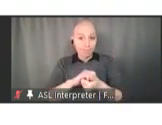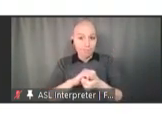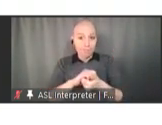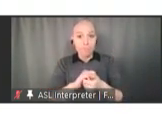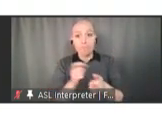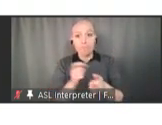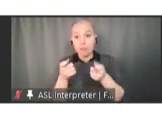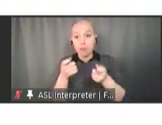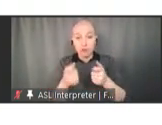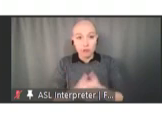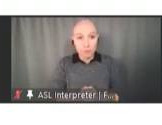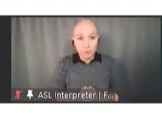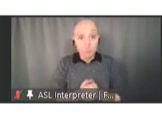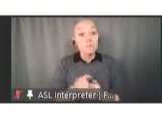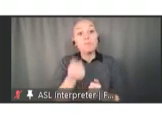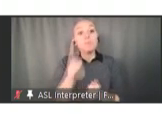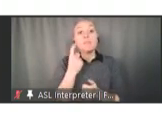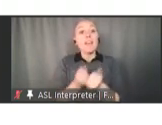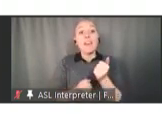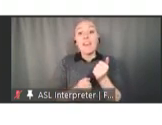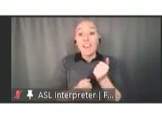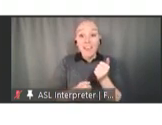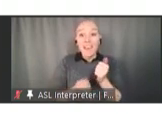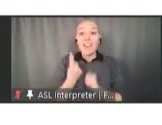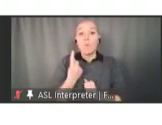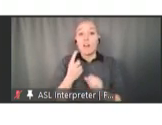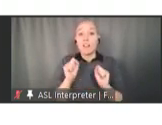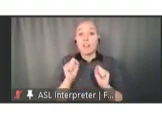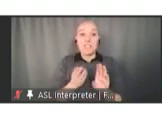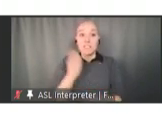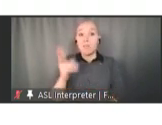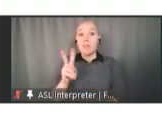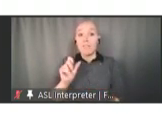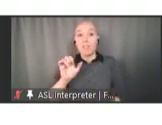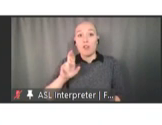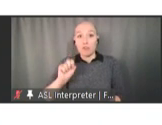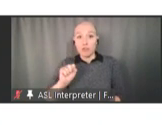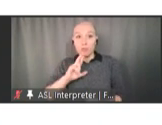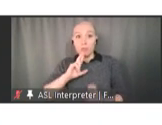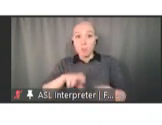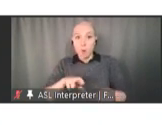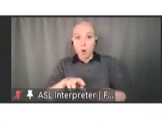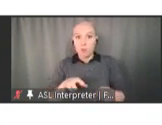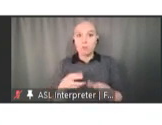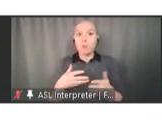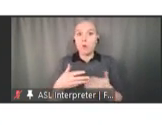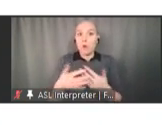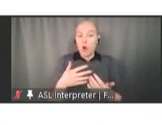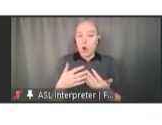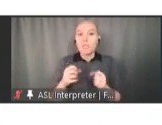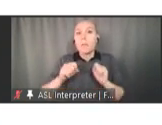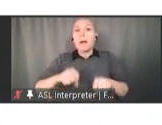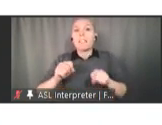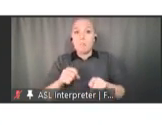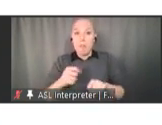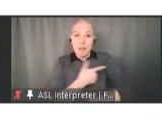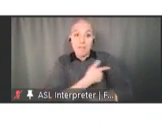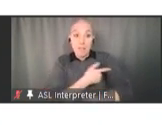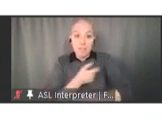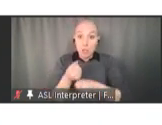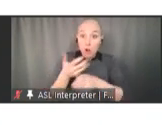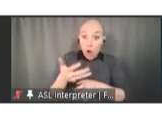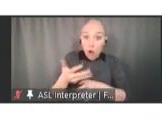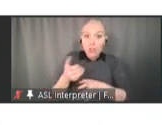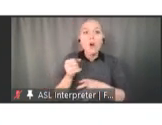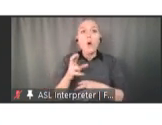Anyone can submit a VAERS report regardless of the plausibility of the vaccine causing the event or the clinical seriousness of the event.